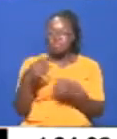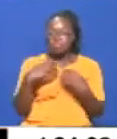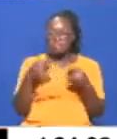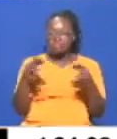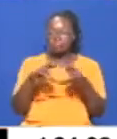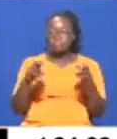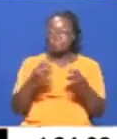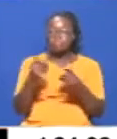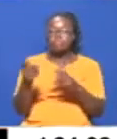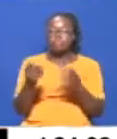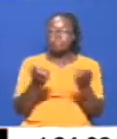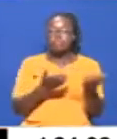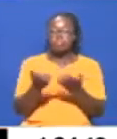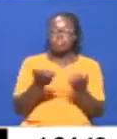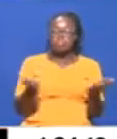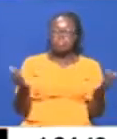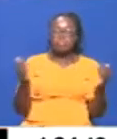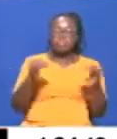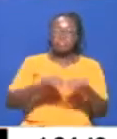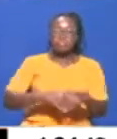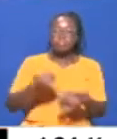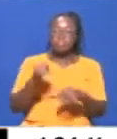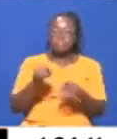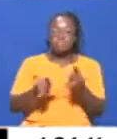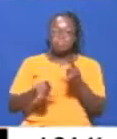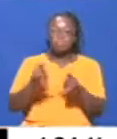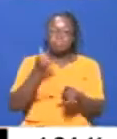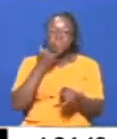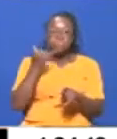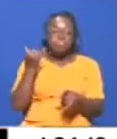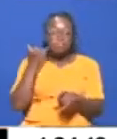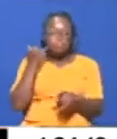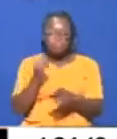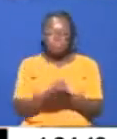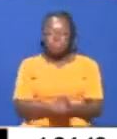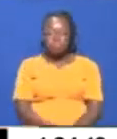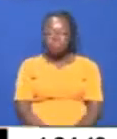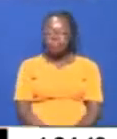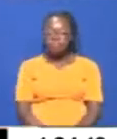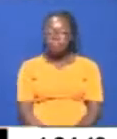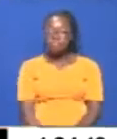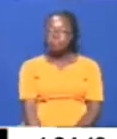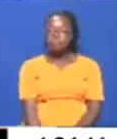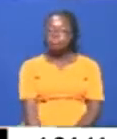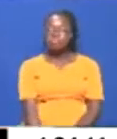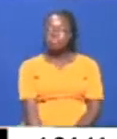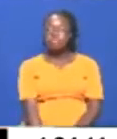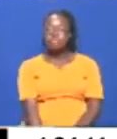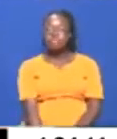Trade Conference in Lake Naivasha Resort. Reporting for Lunchtime News, I'm Wamboi Otiende.